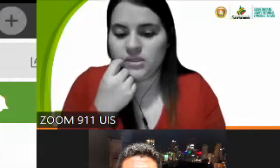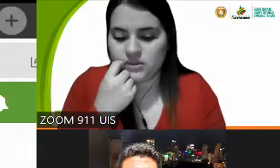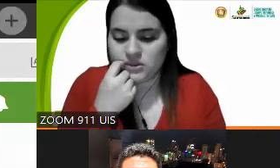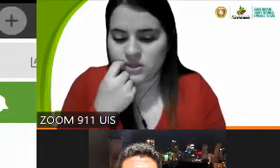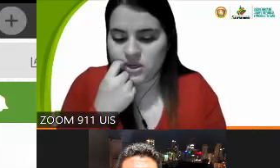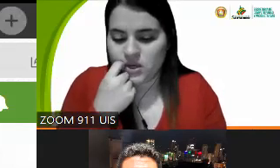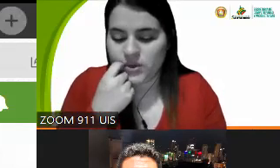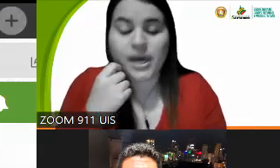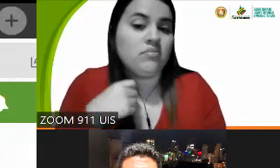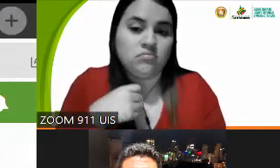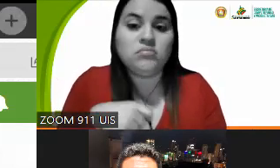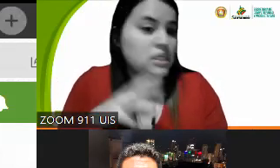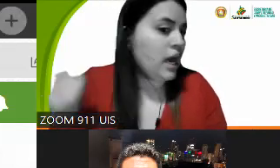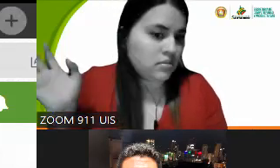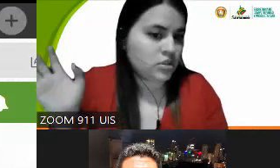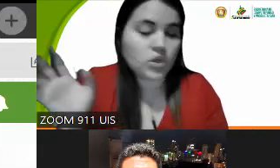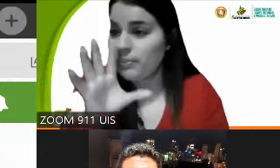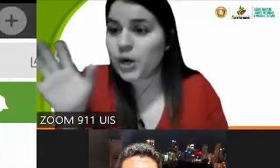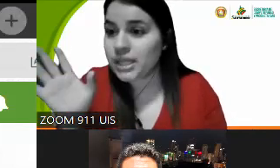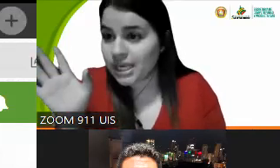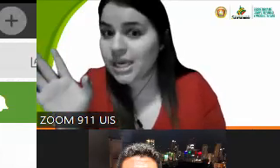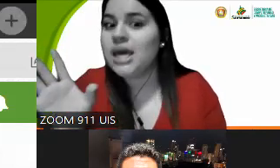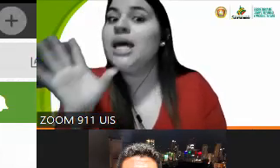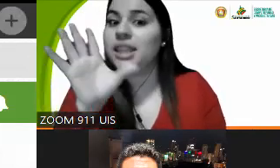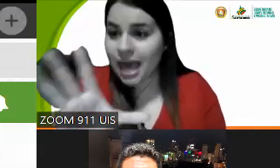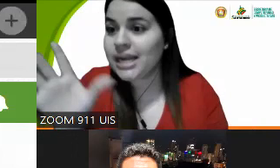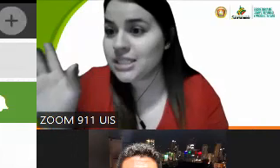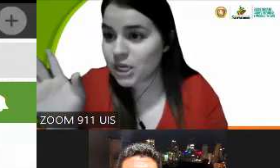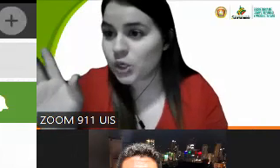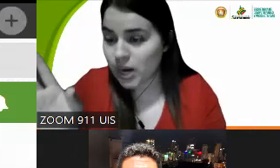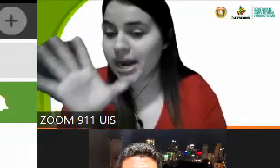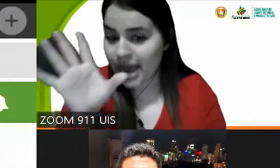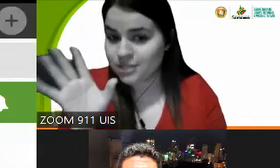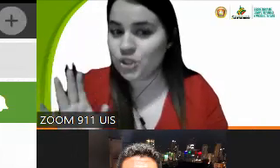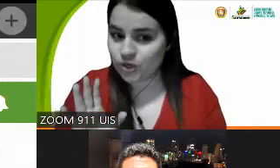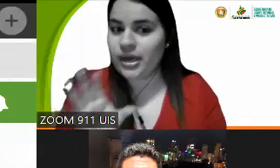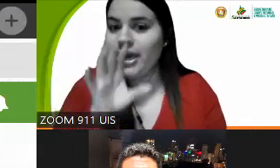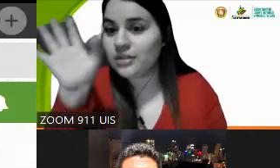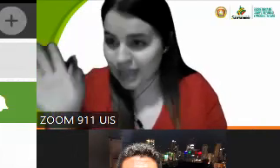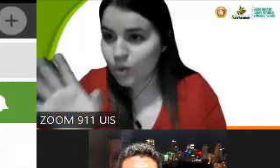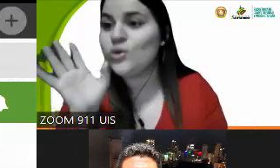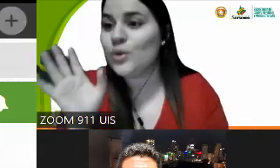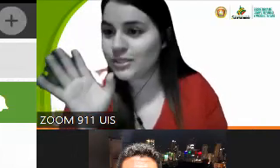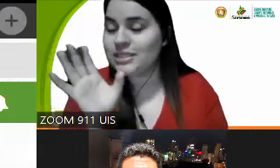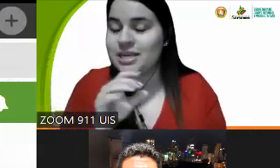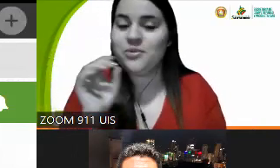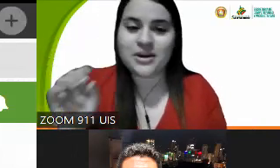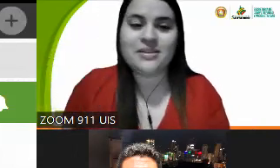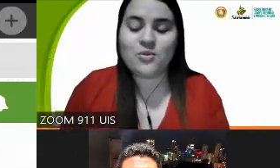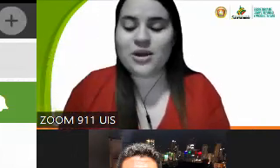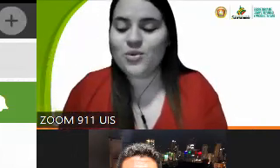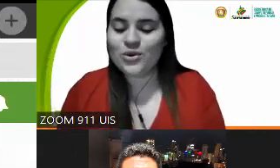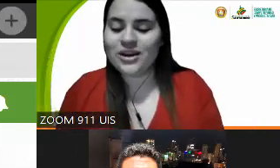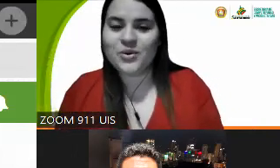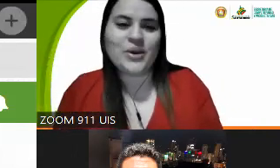some details? Okay. Yeah. So apparently that is a correct answer. Okay. Now we're going to see